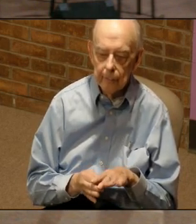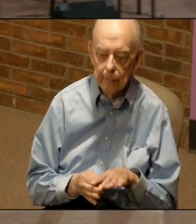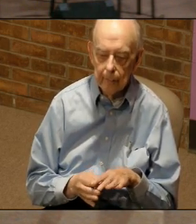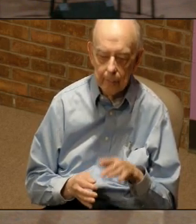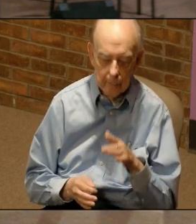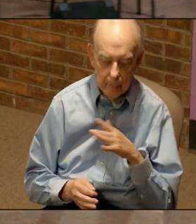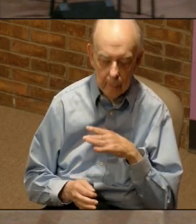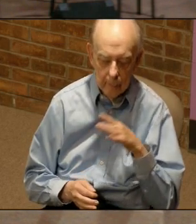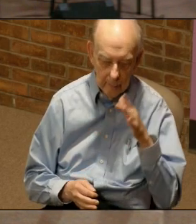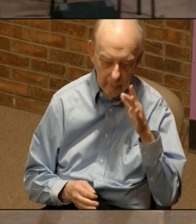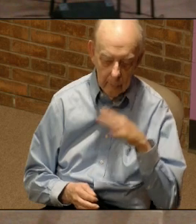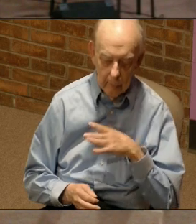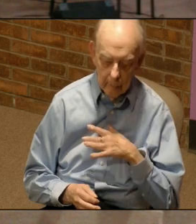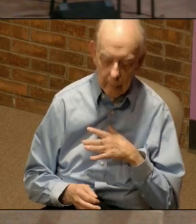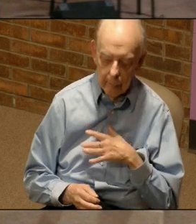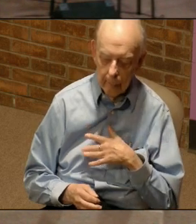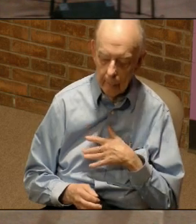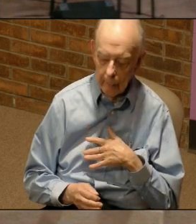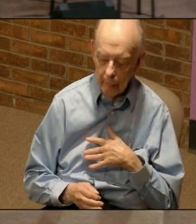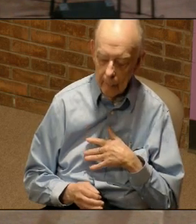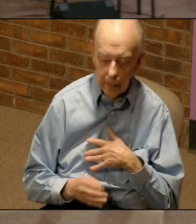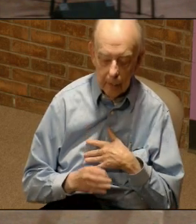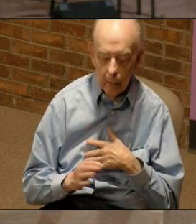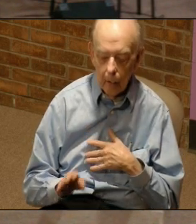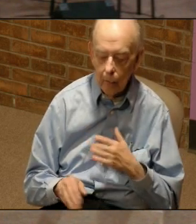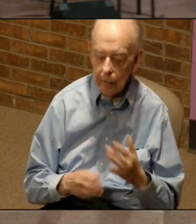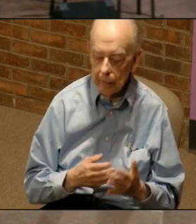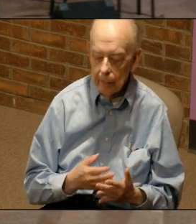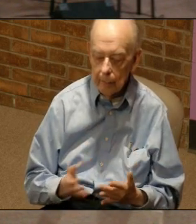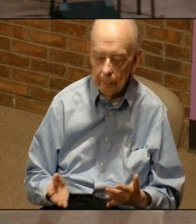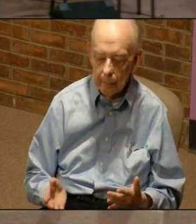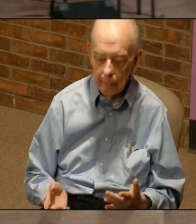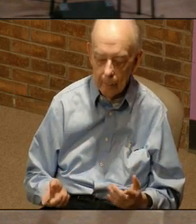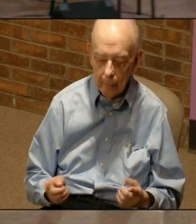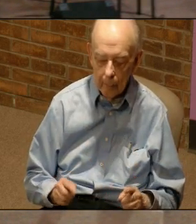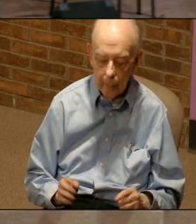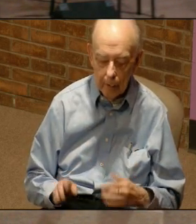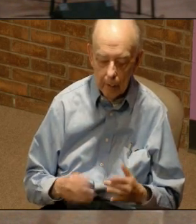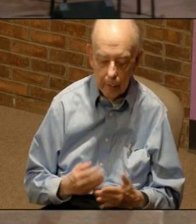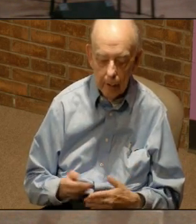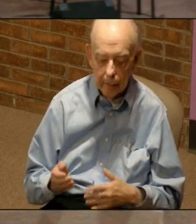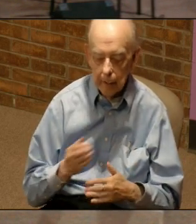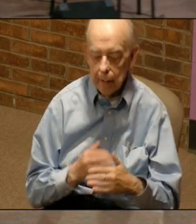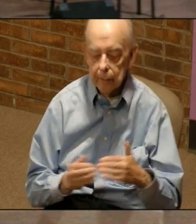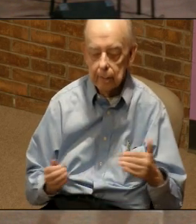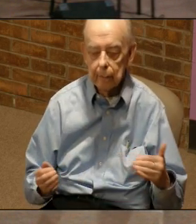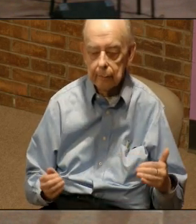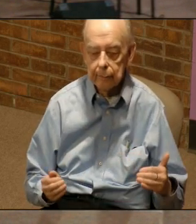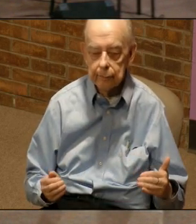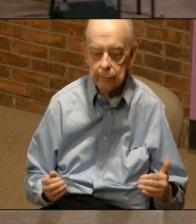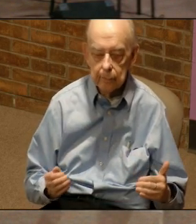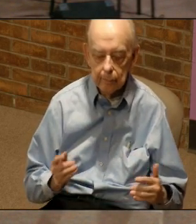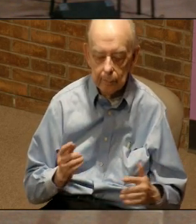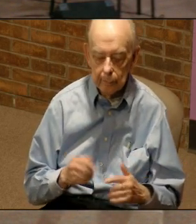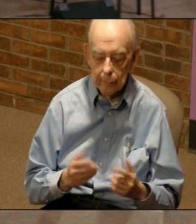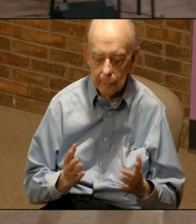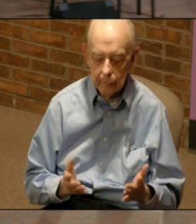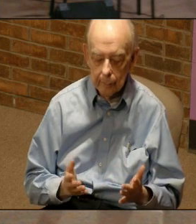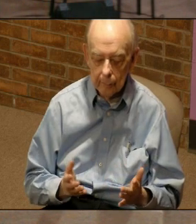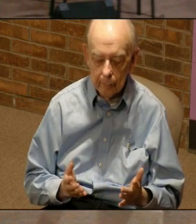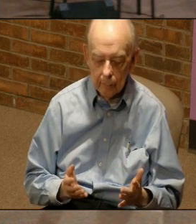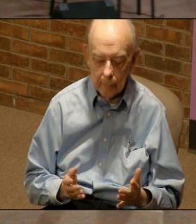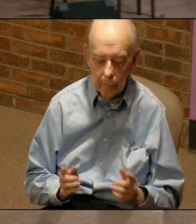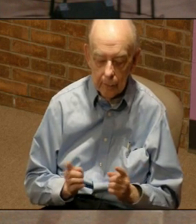Ladies and gentlemen, hear all of these things. When I get to heaven, I can't wait to meet my